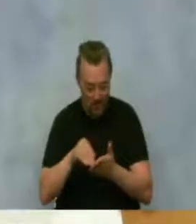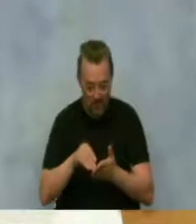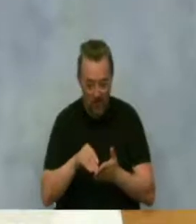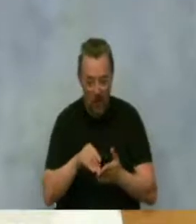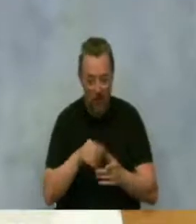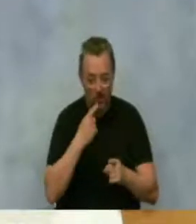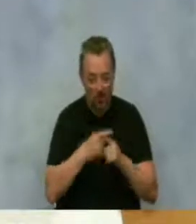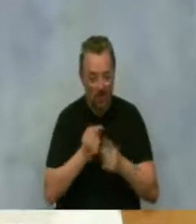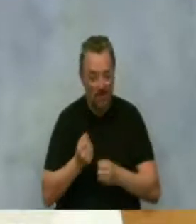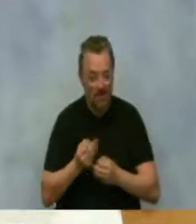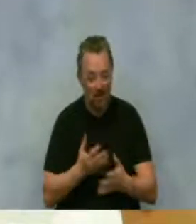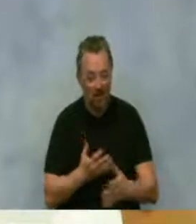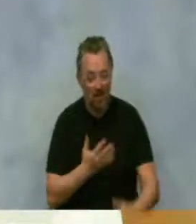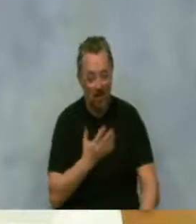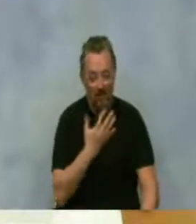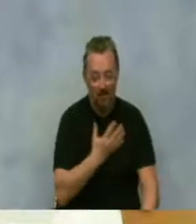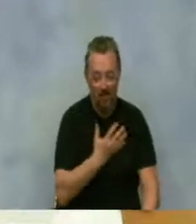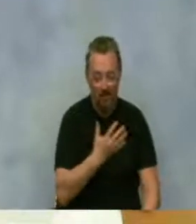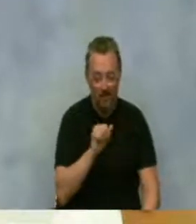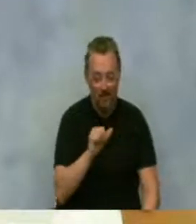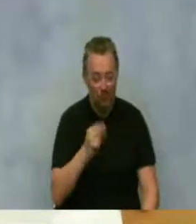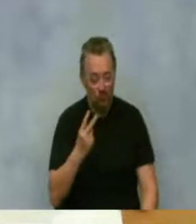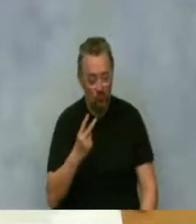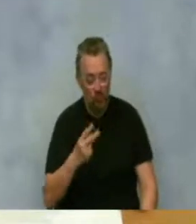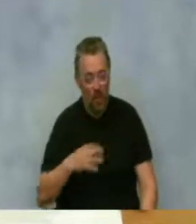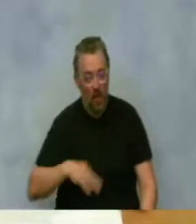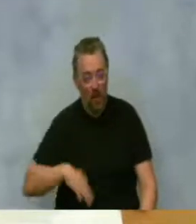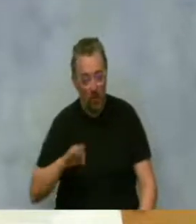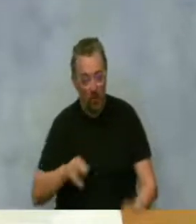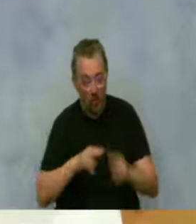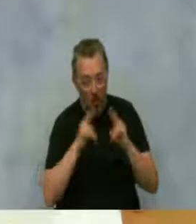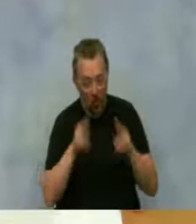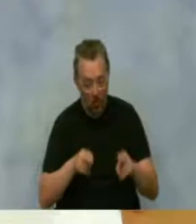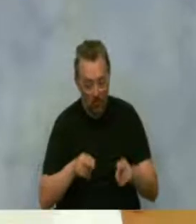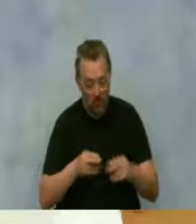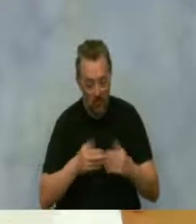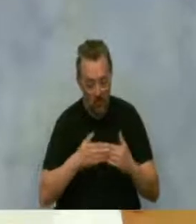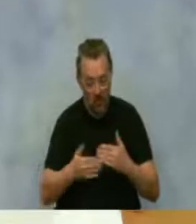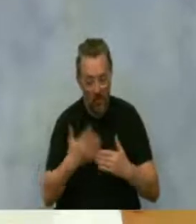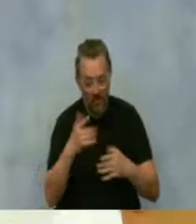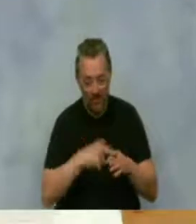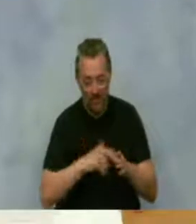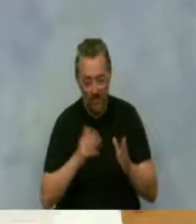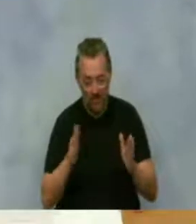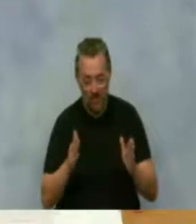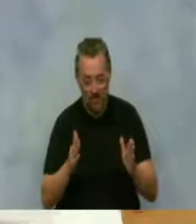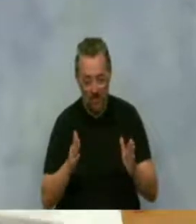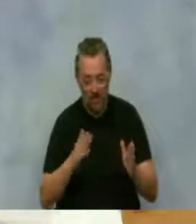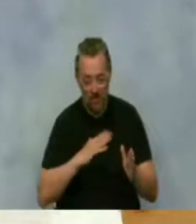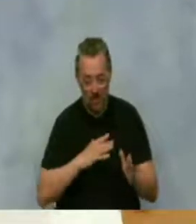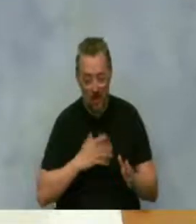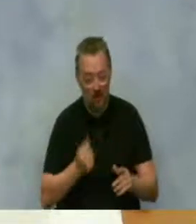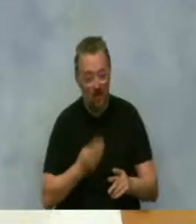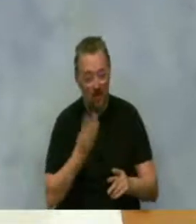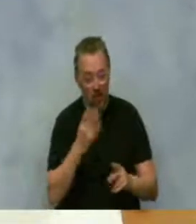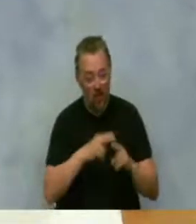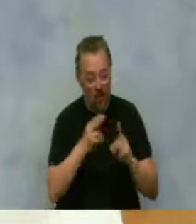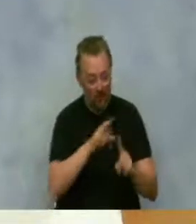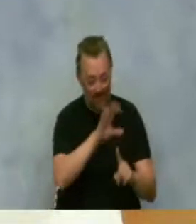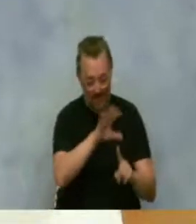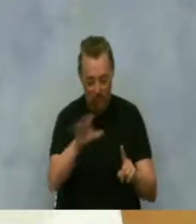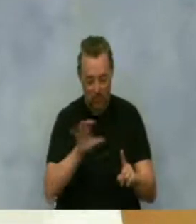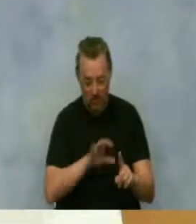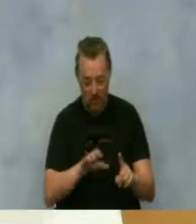2,562 additional social rented affordable homes in the 5-year period across the 4 housing market areas.